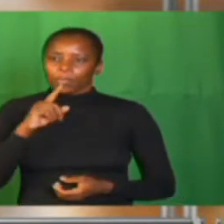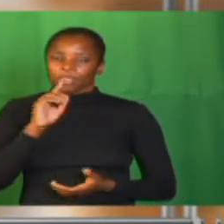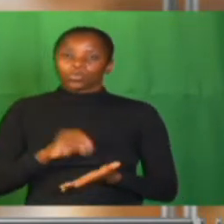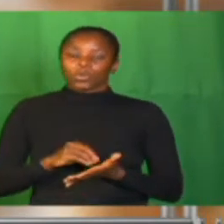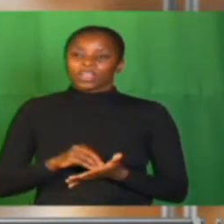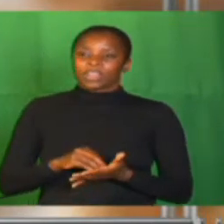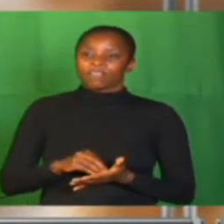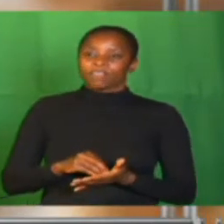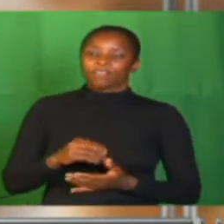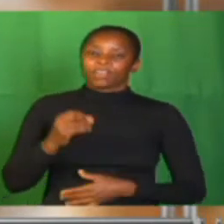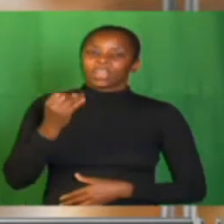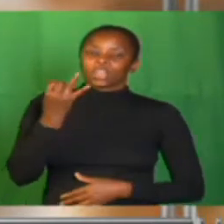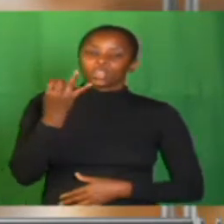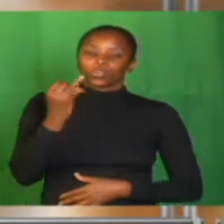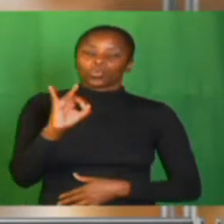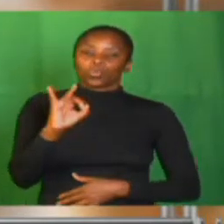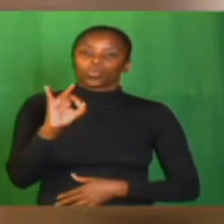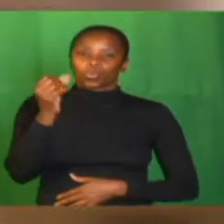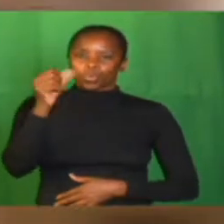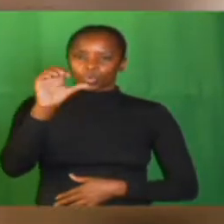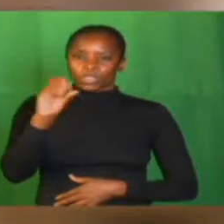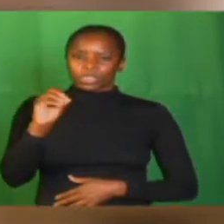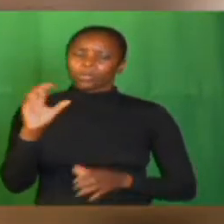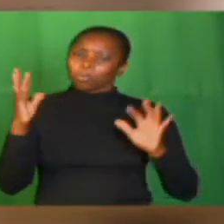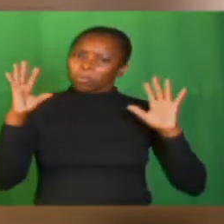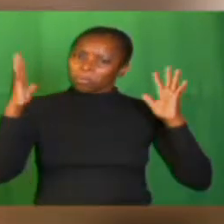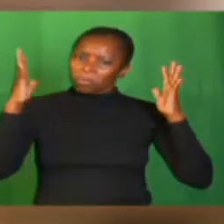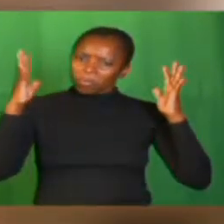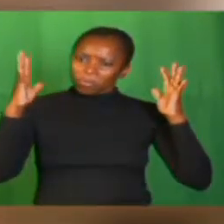is 216. That's wonderful.